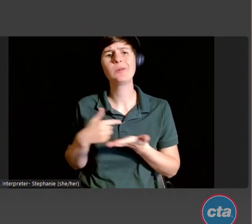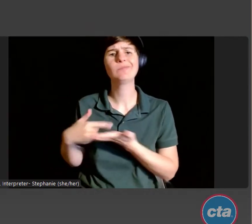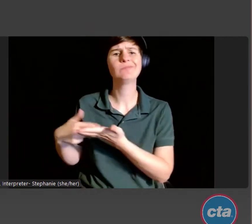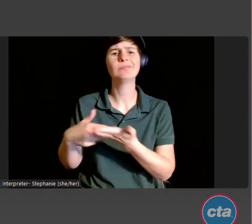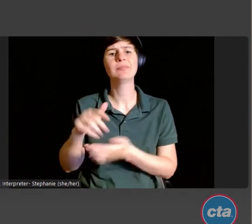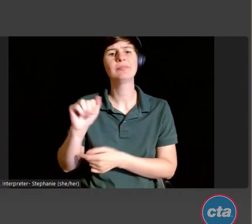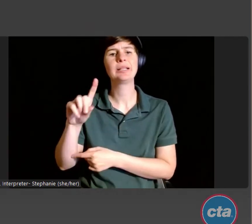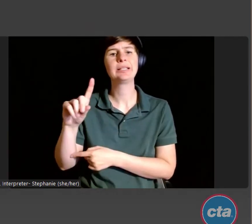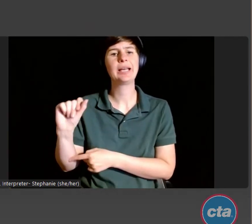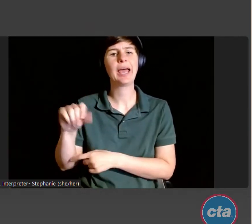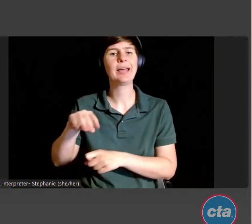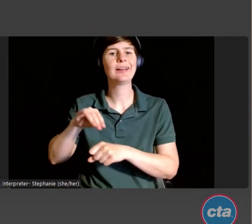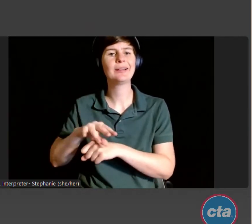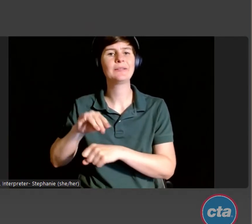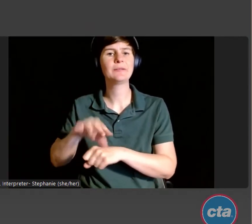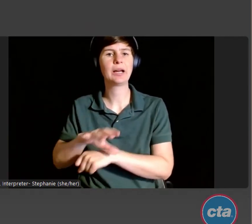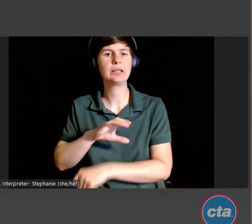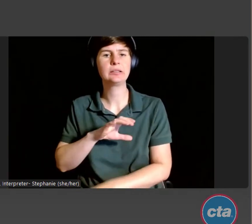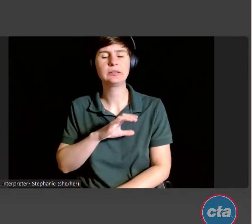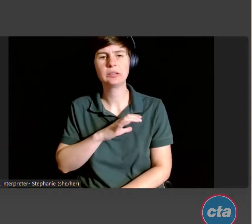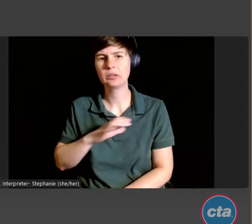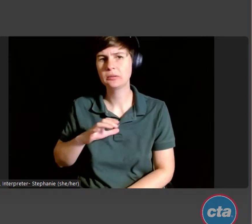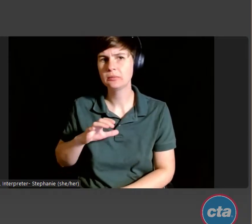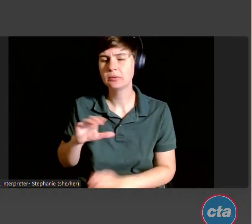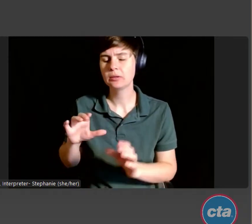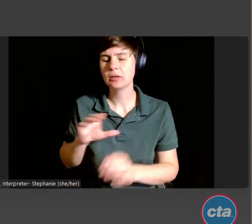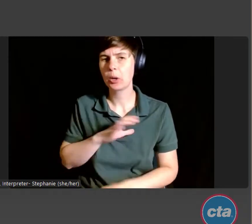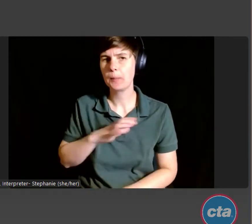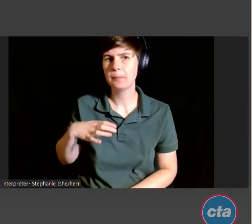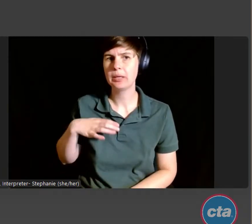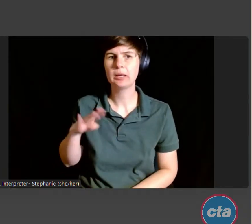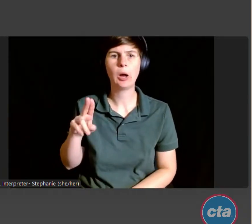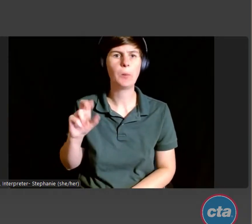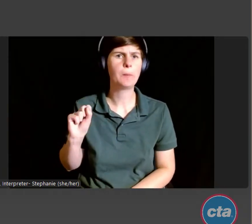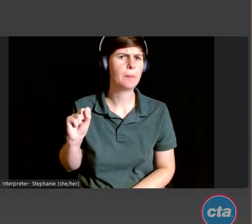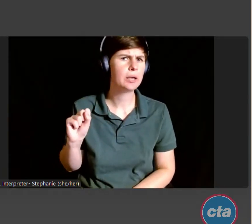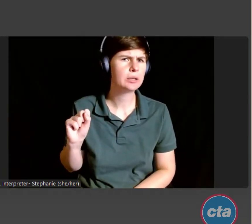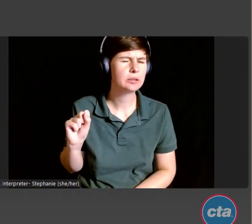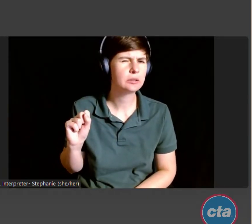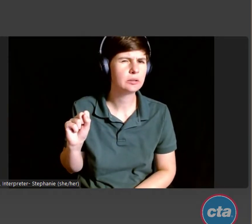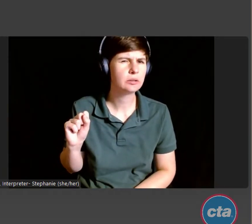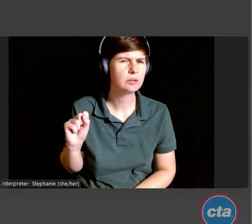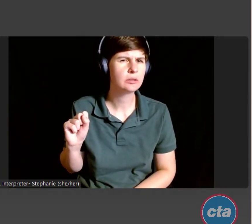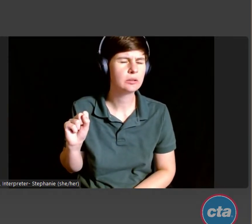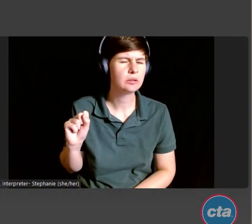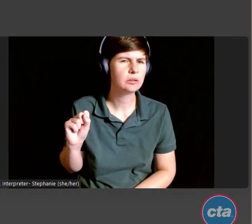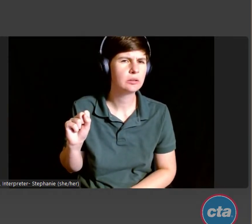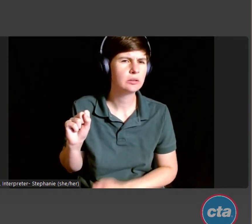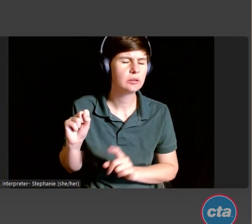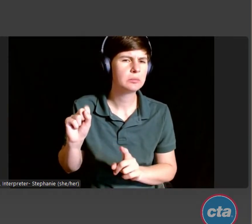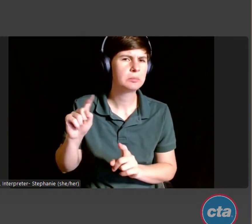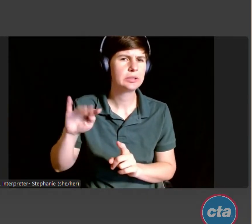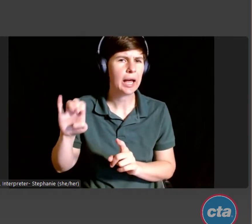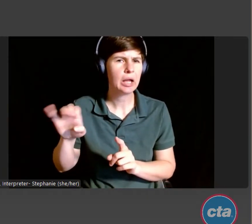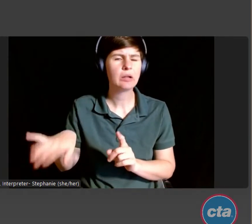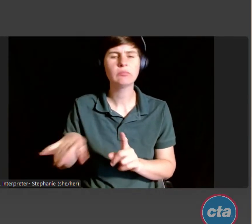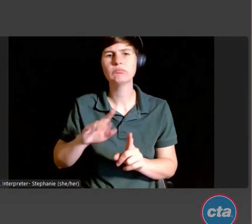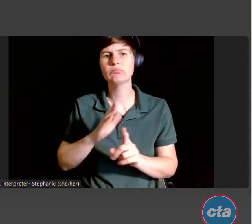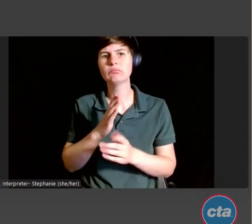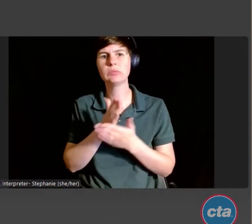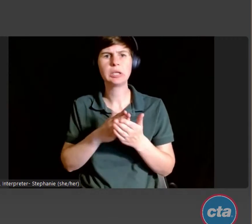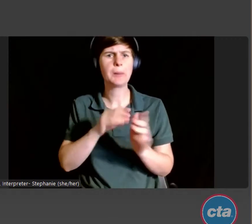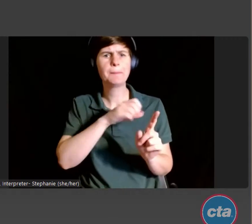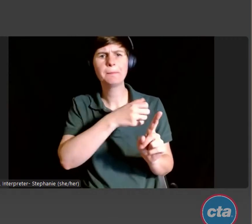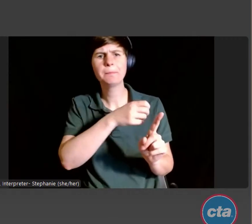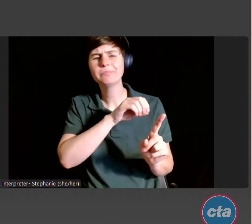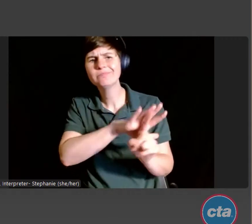Advisory Committee about bus islands and some of the impacts that we've seen on disabled users as well as just other